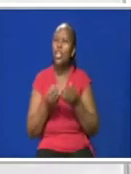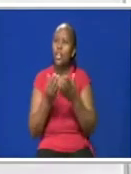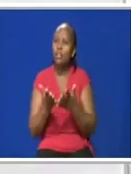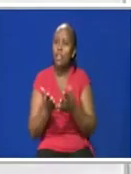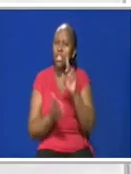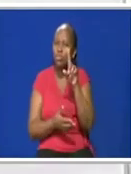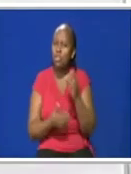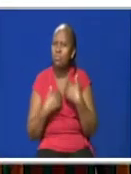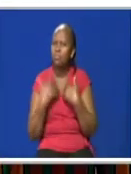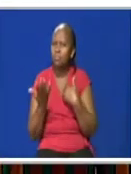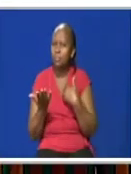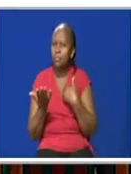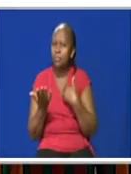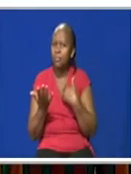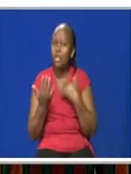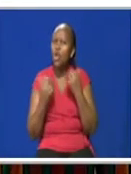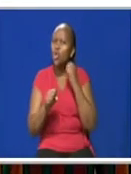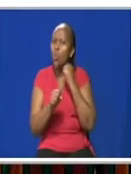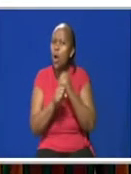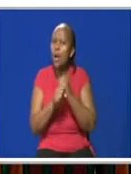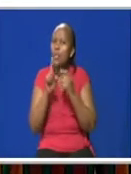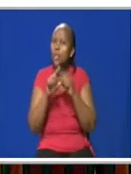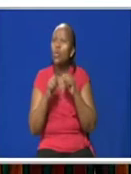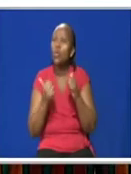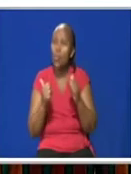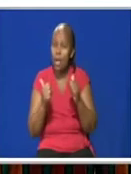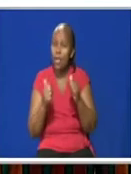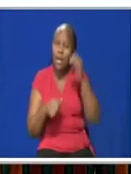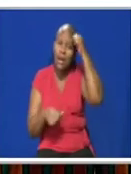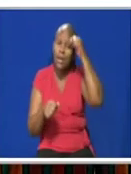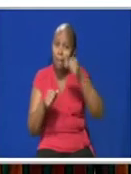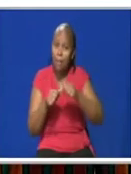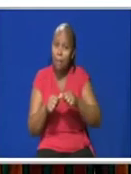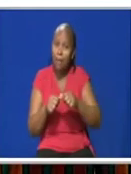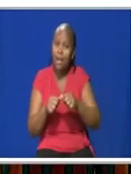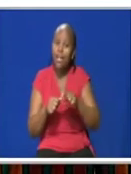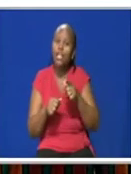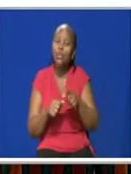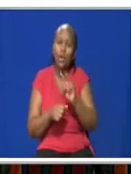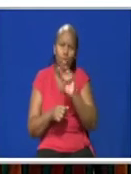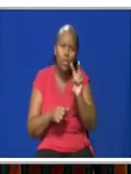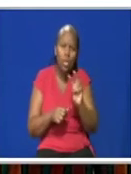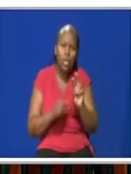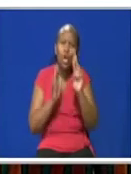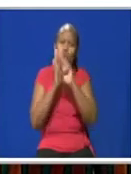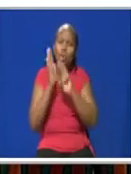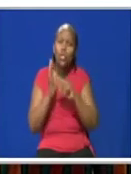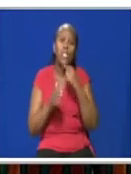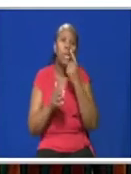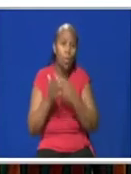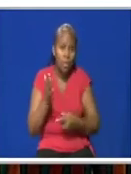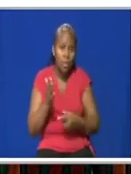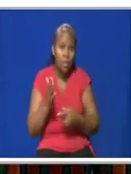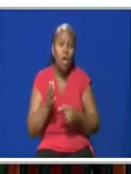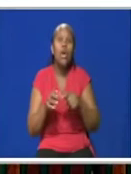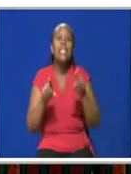You are given that question. To work out this question as well, remember we are doing or we are looking at the rule which says we must put